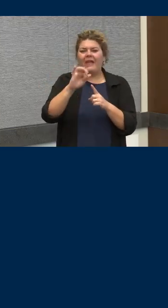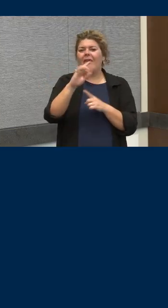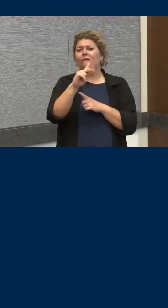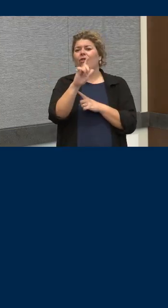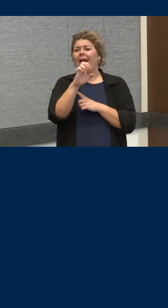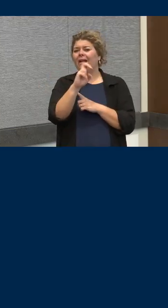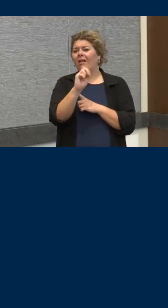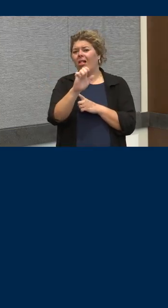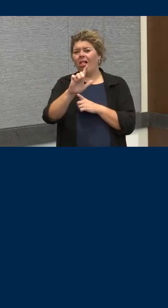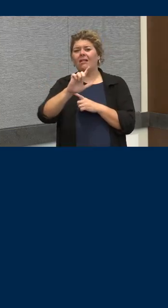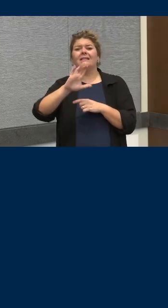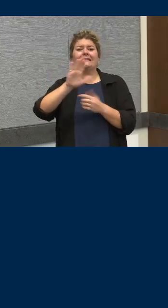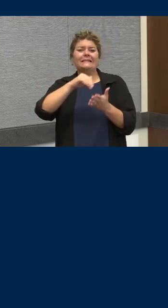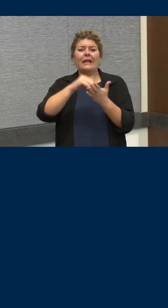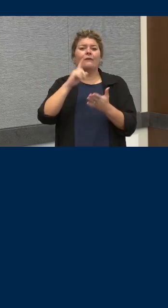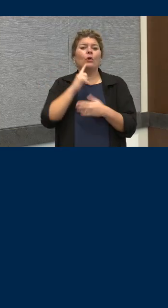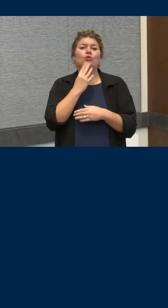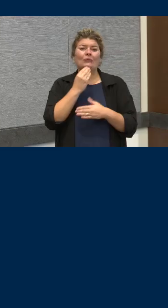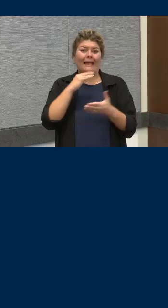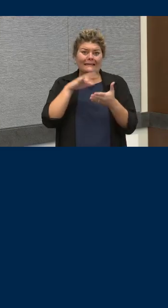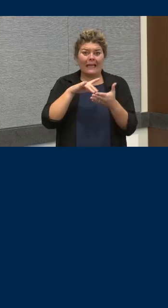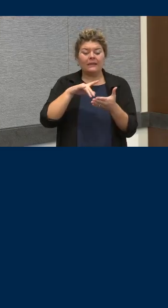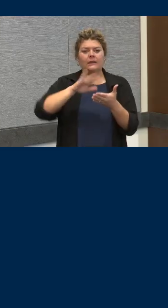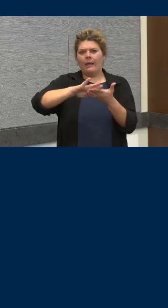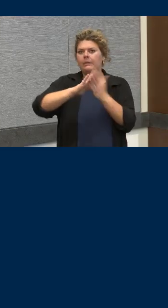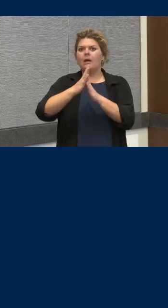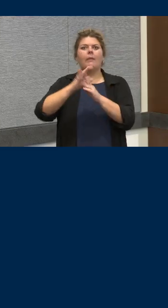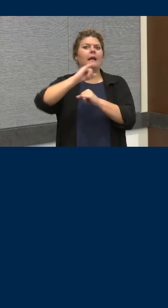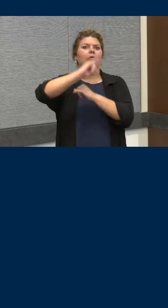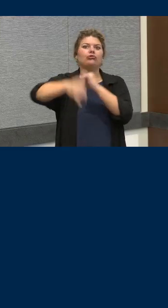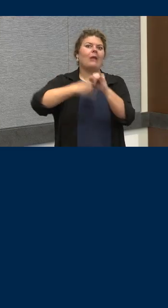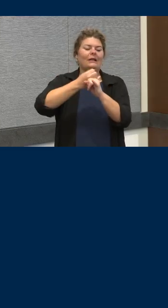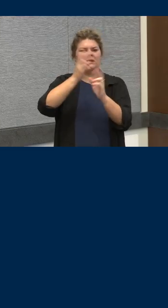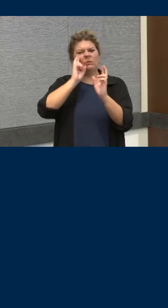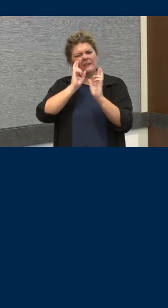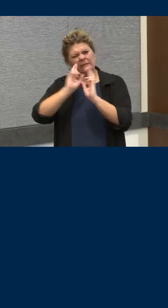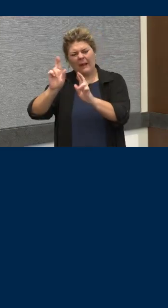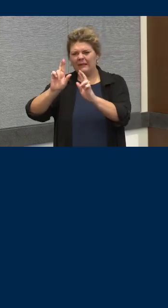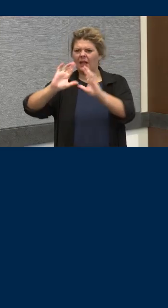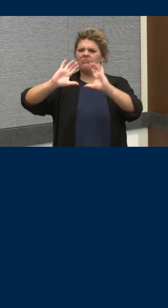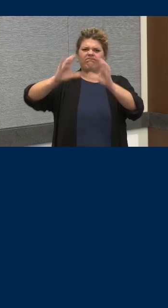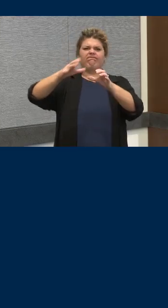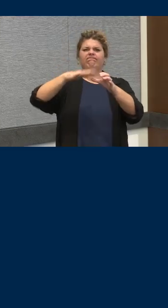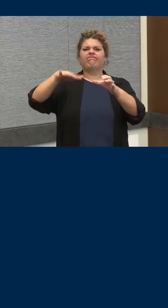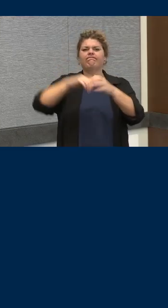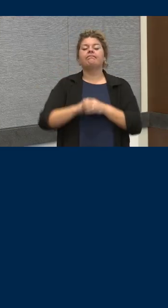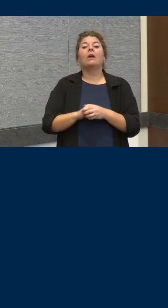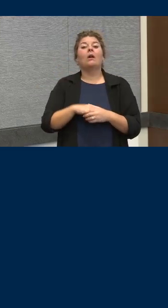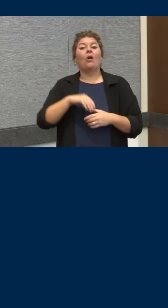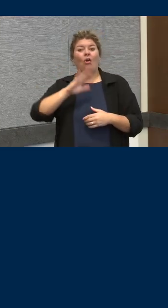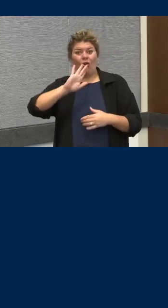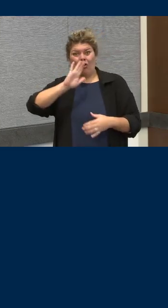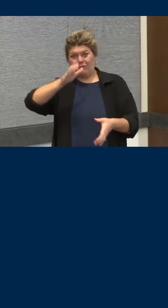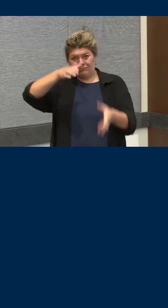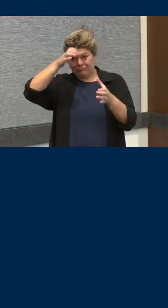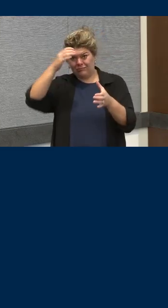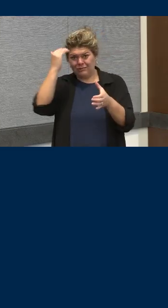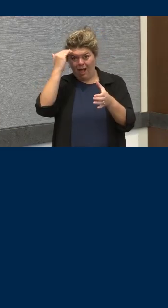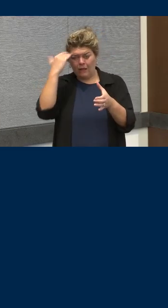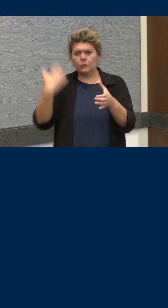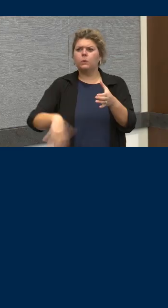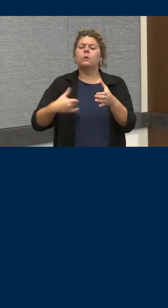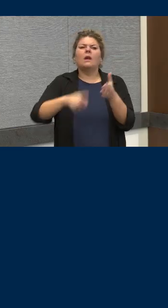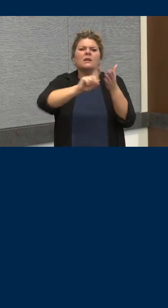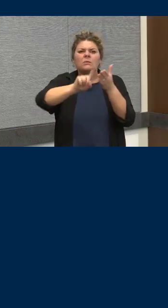for Judaic Studies into an internationally respected entity. Her scholarship has explored themes